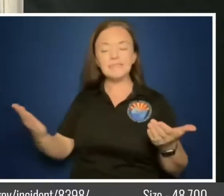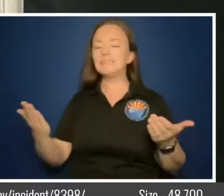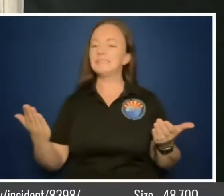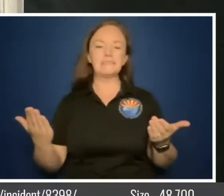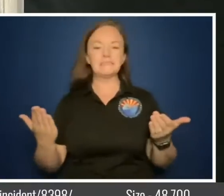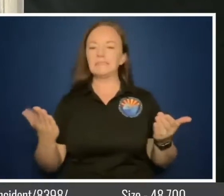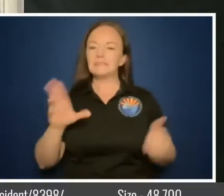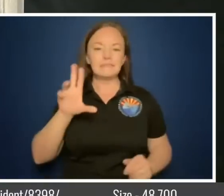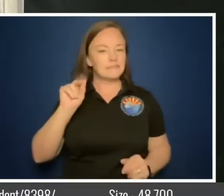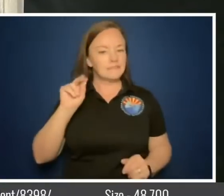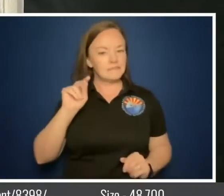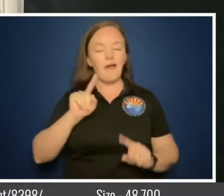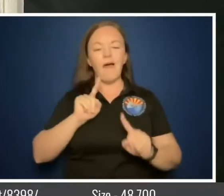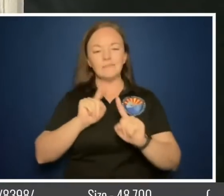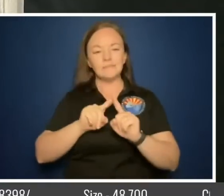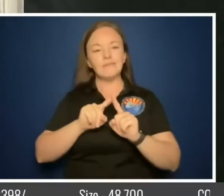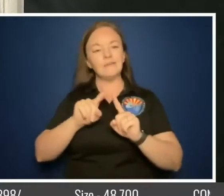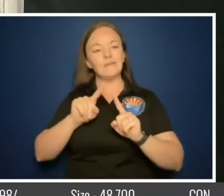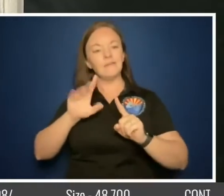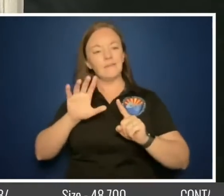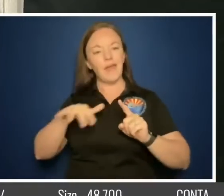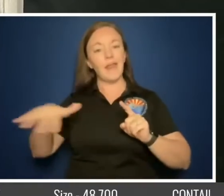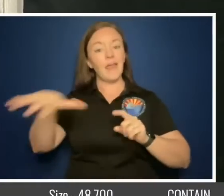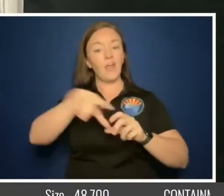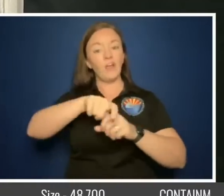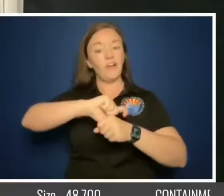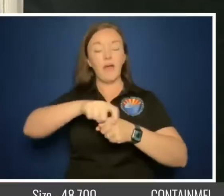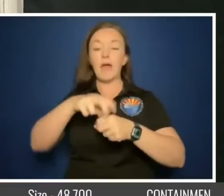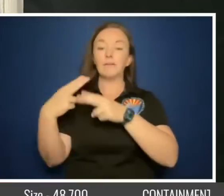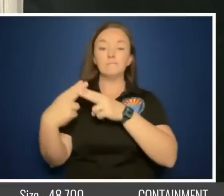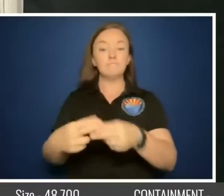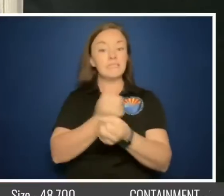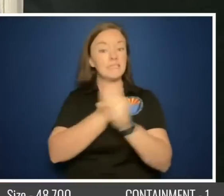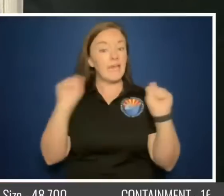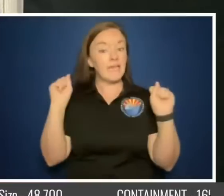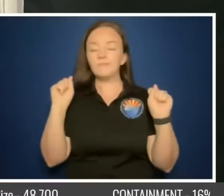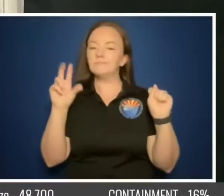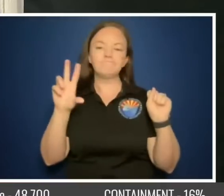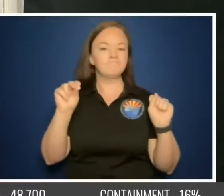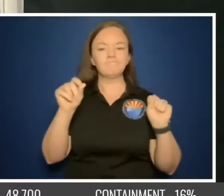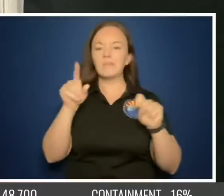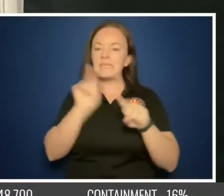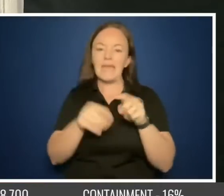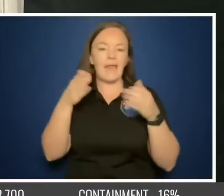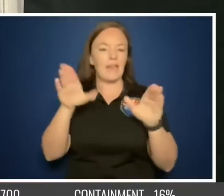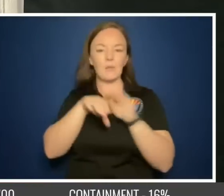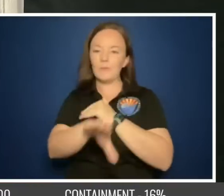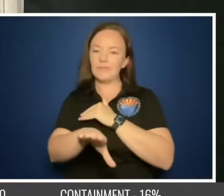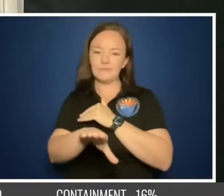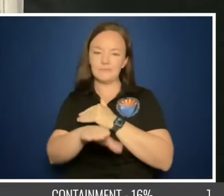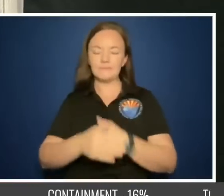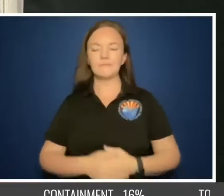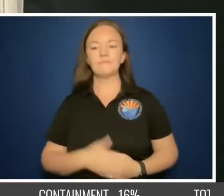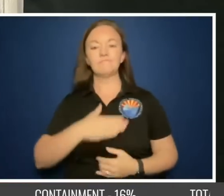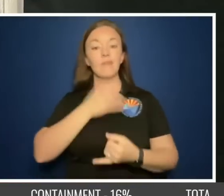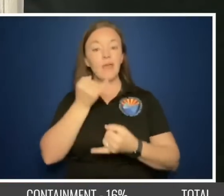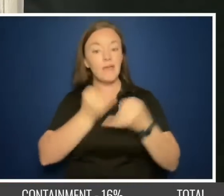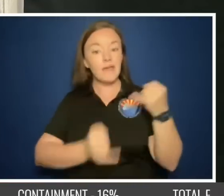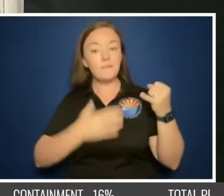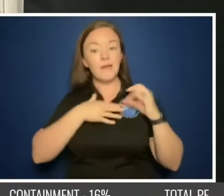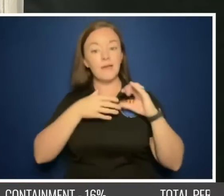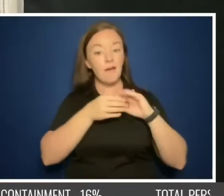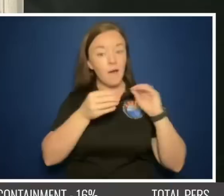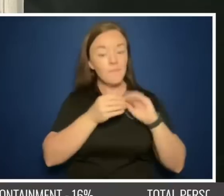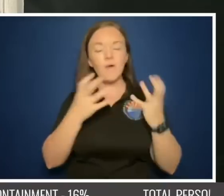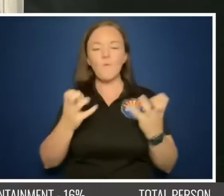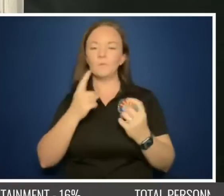are deemed safe, we cannot allow that to happen. In closing, I'd just like to say thank you to the